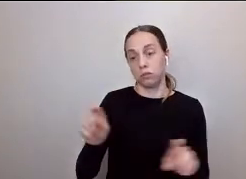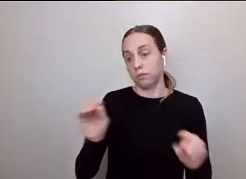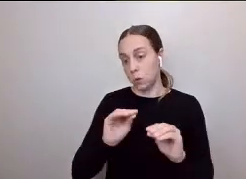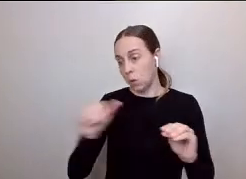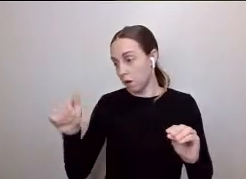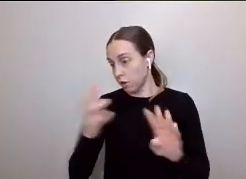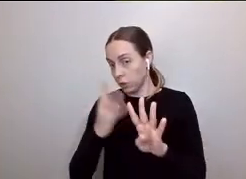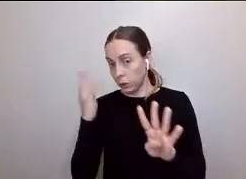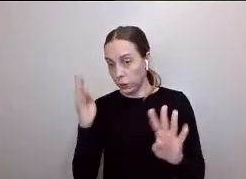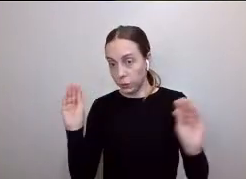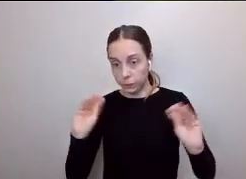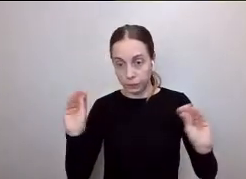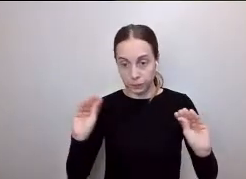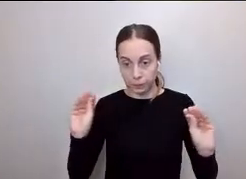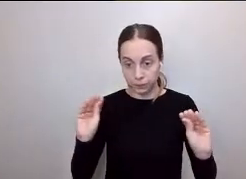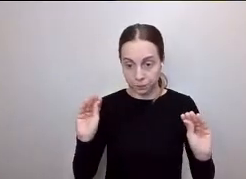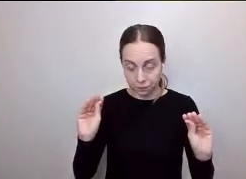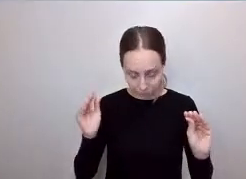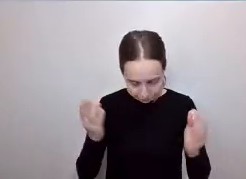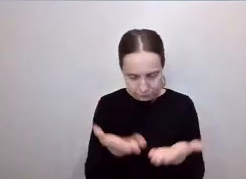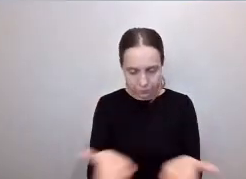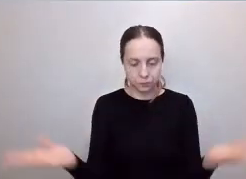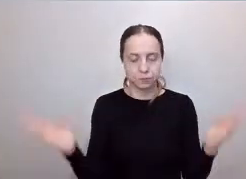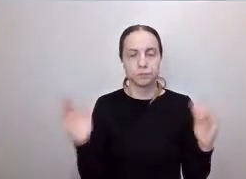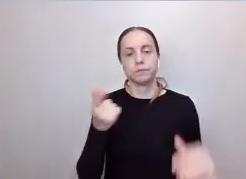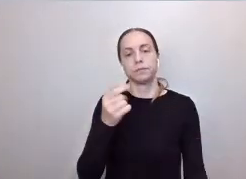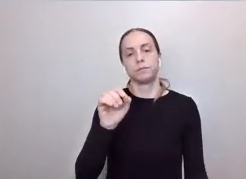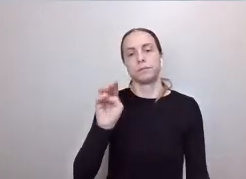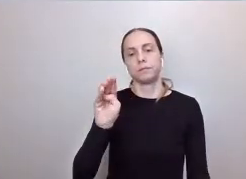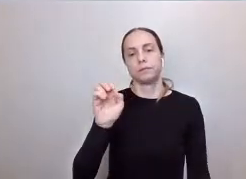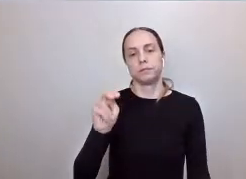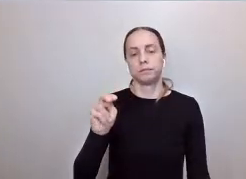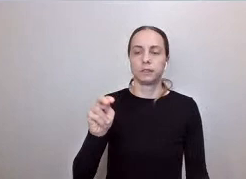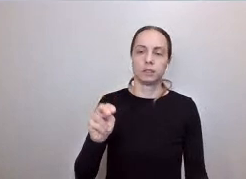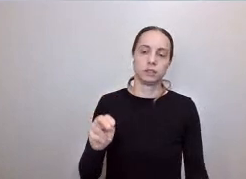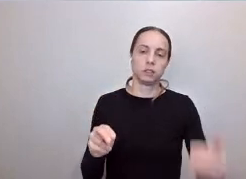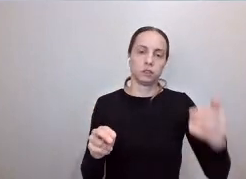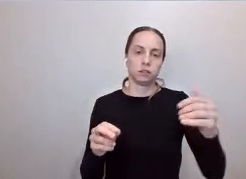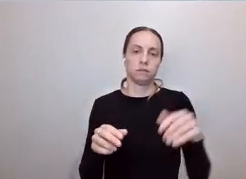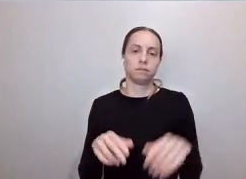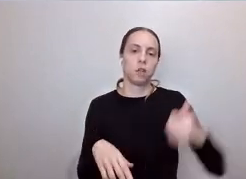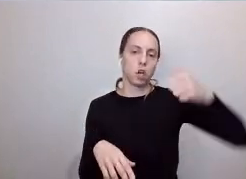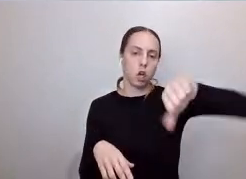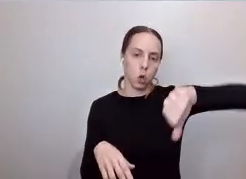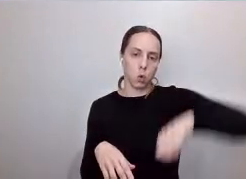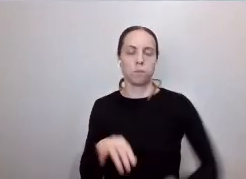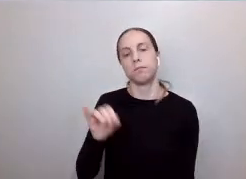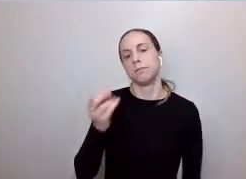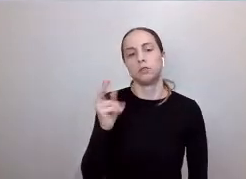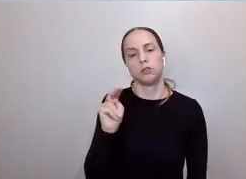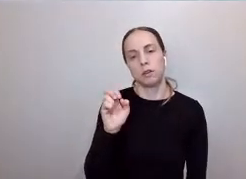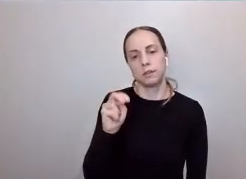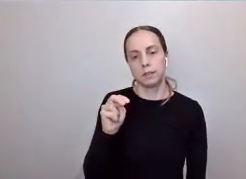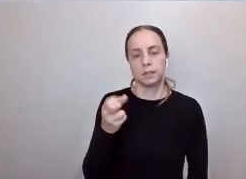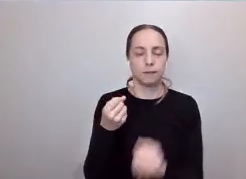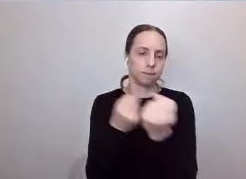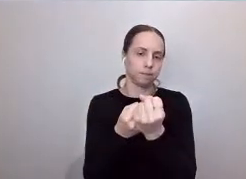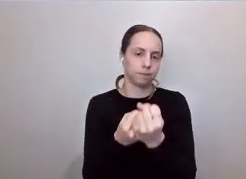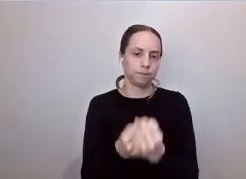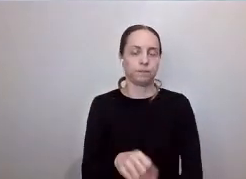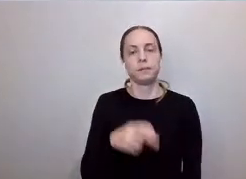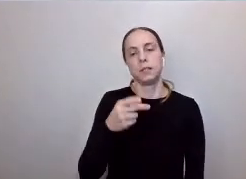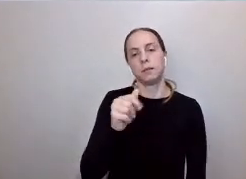roll. Councilmember Goodman. No. Councilmember Johnson. Aye. Councilmember Palmisano.